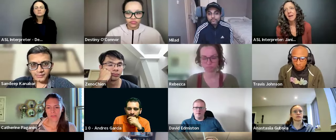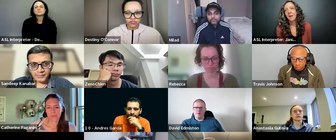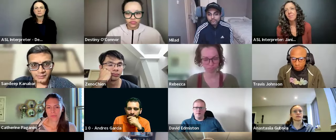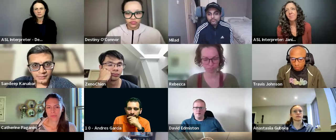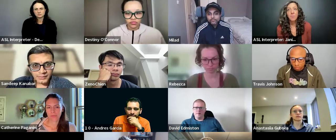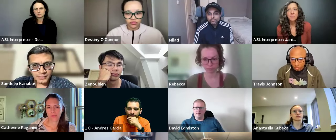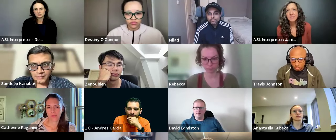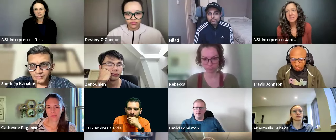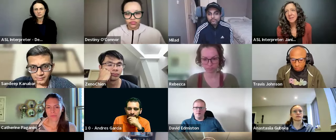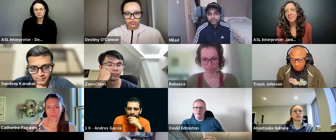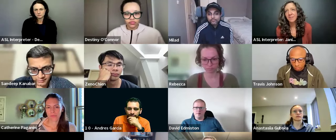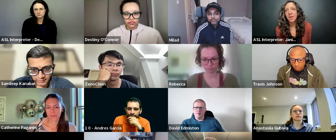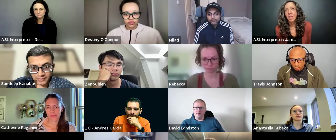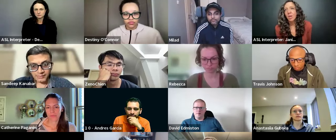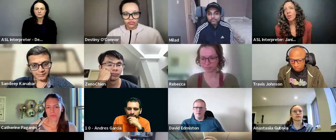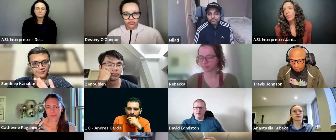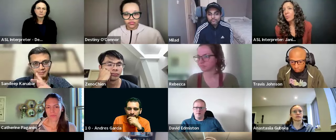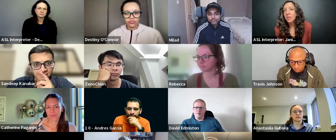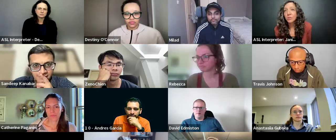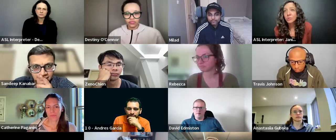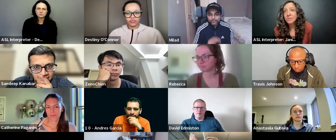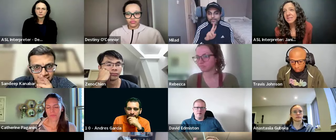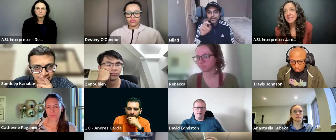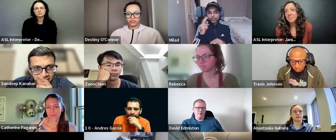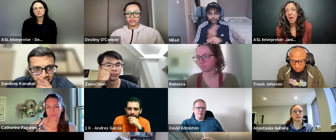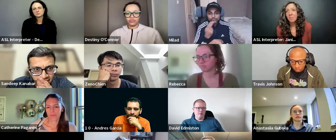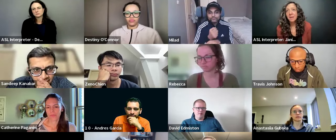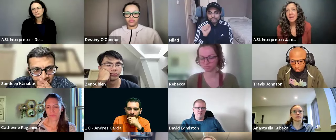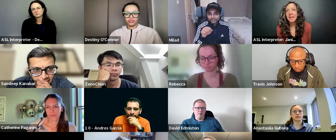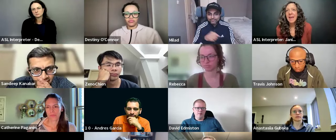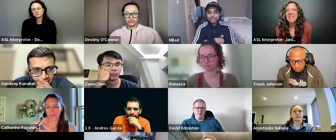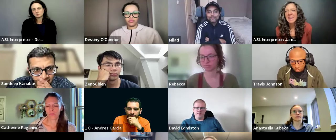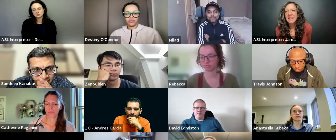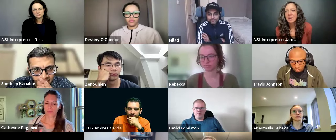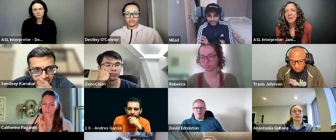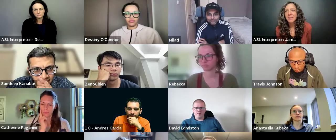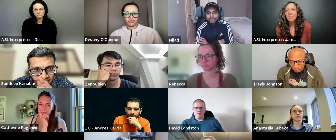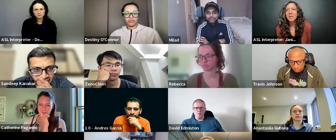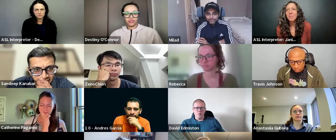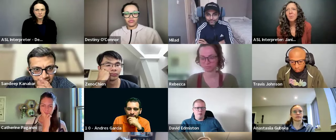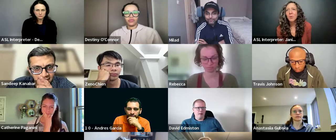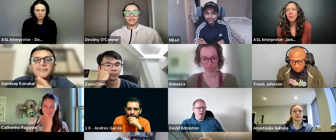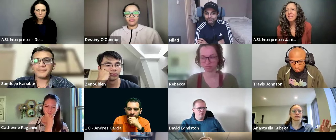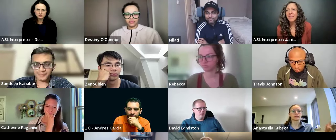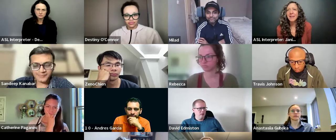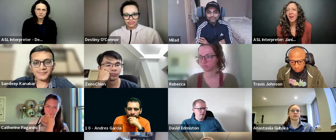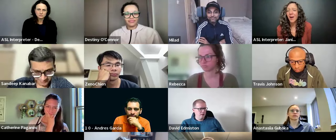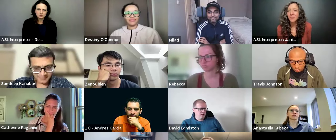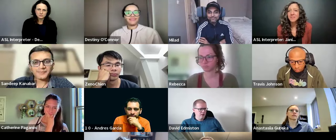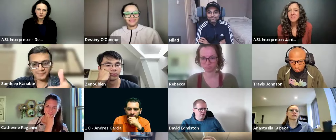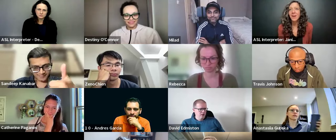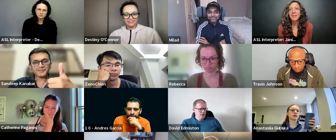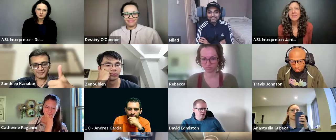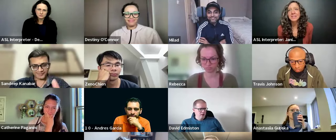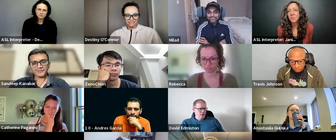different purposes. I've, you know, reused the same topic and edited a little bit. People that